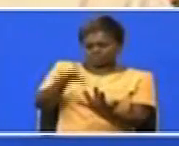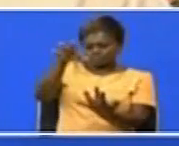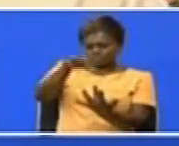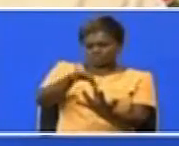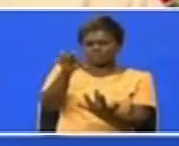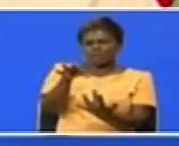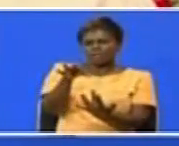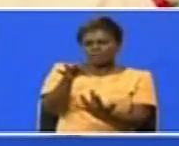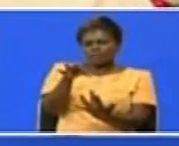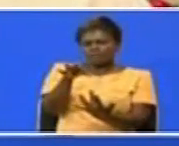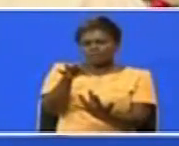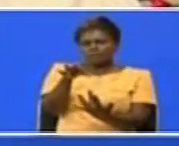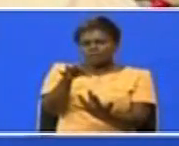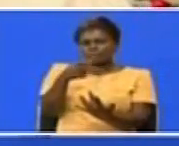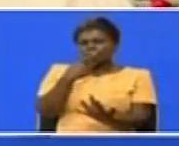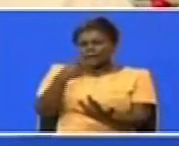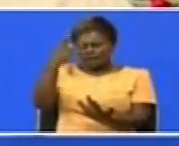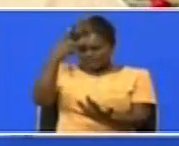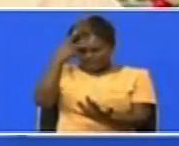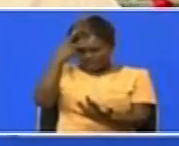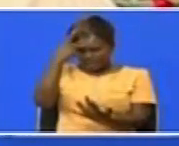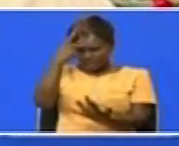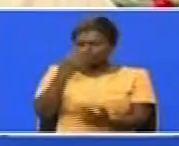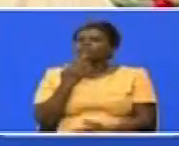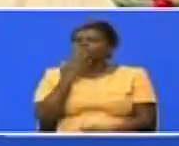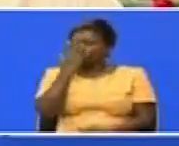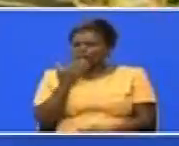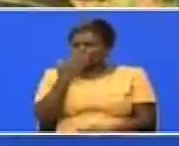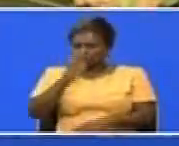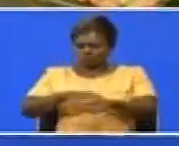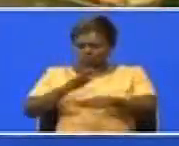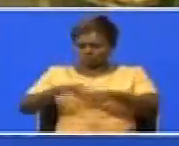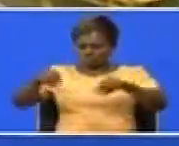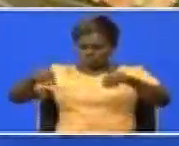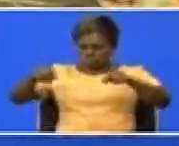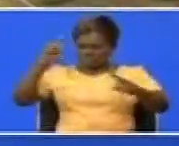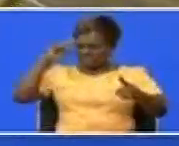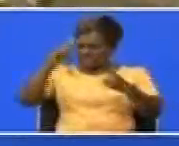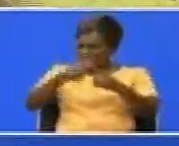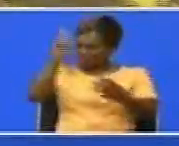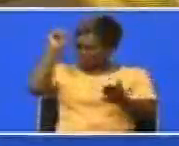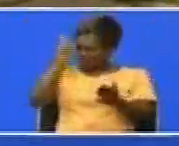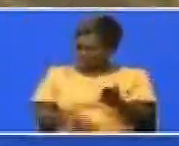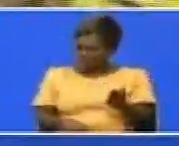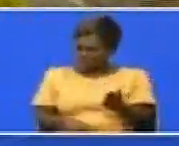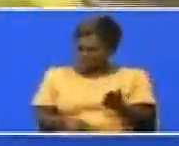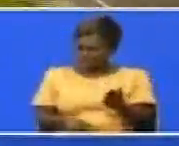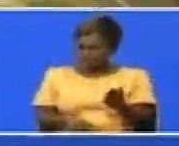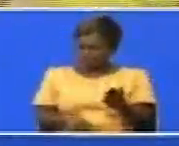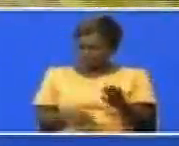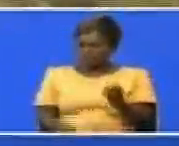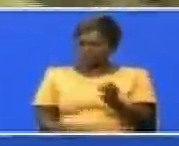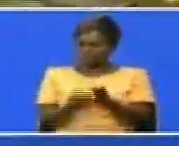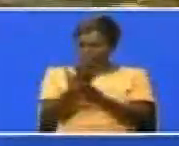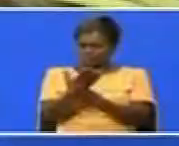the parents that has got the superior qualities. The aim of a breeding program is not only to create